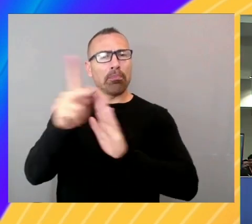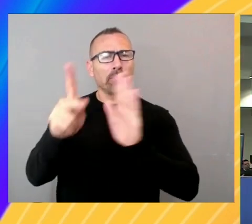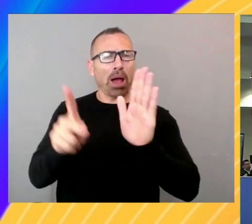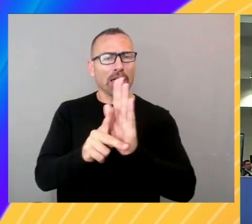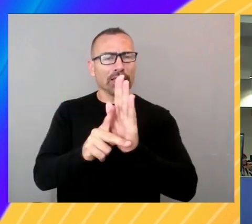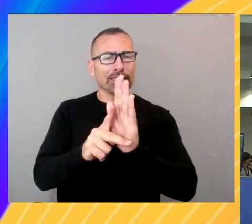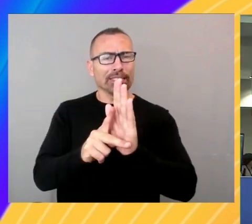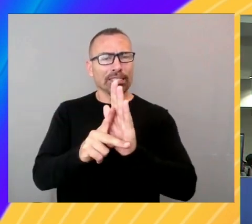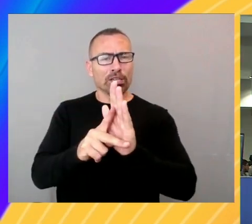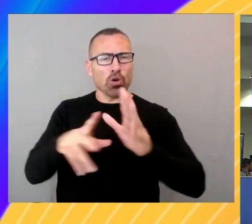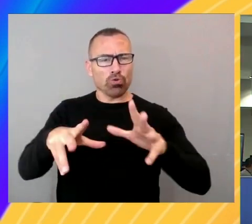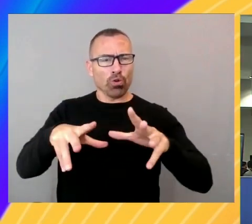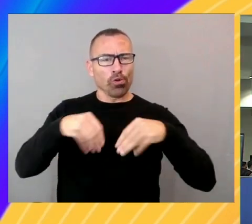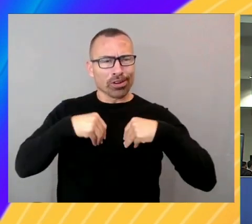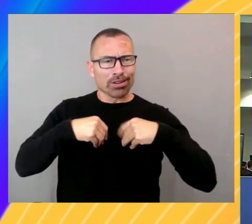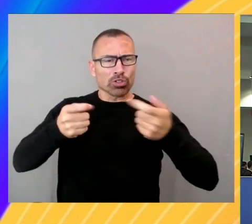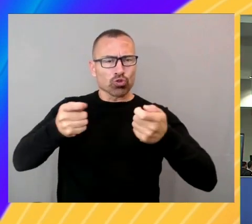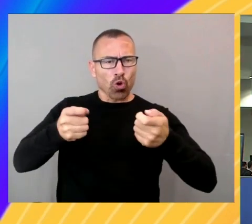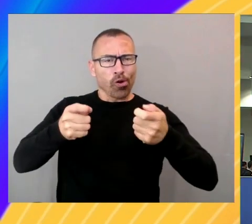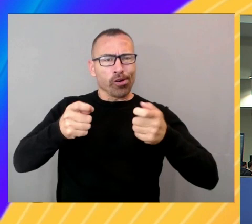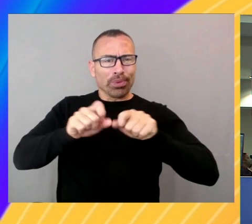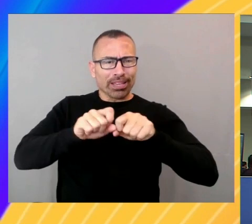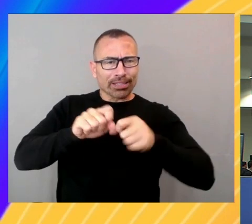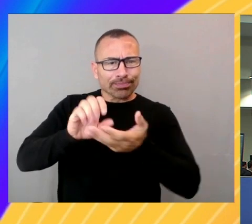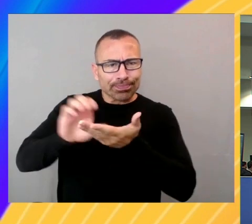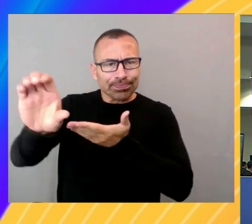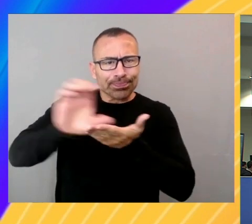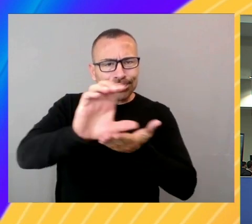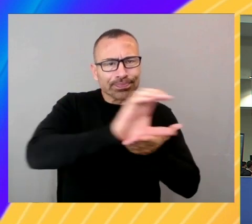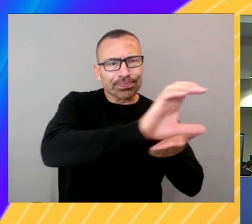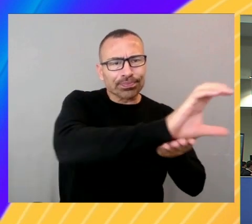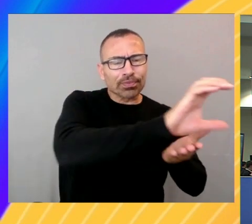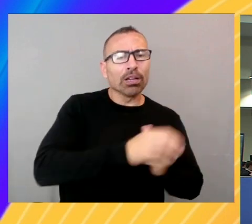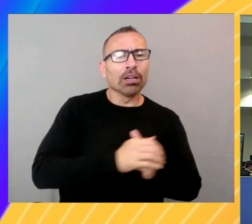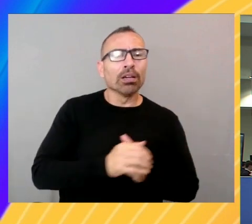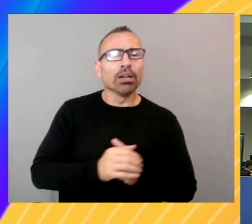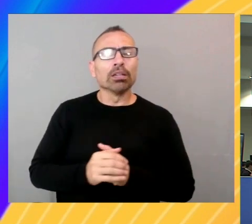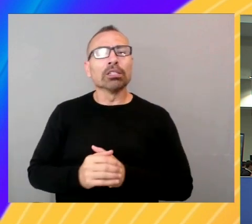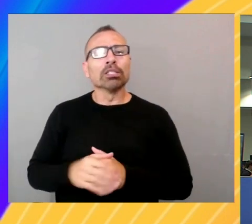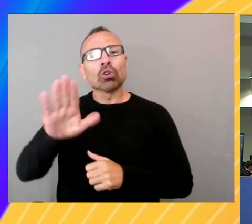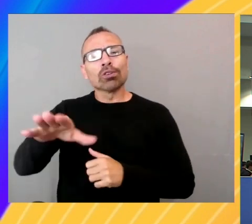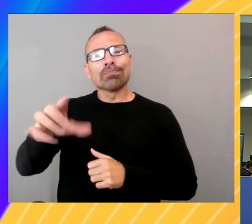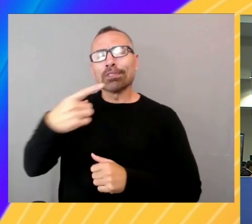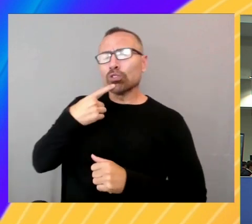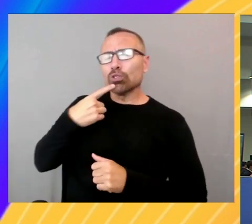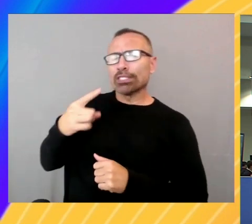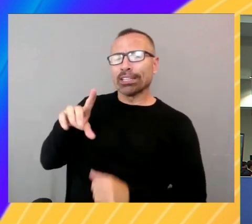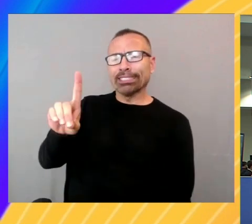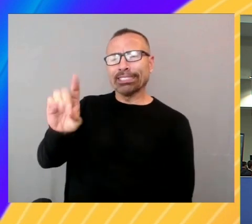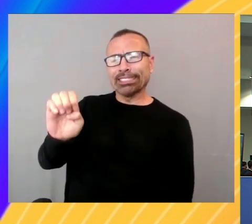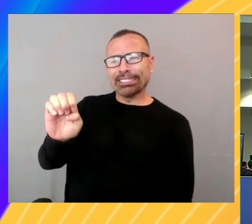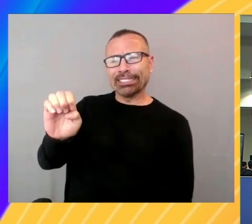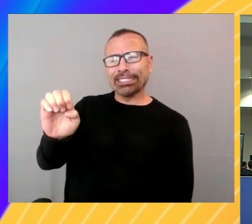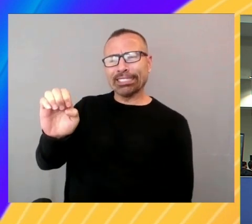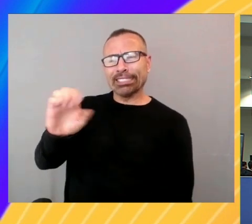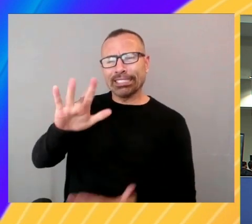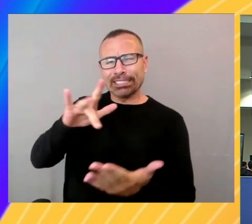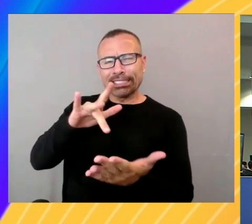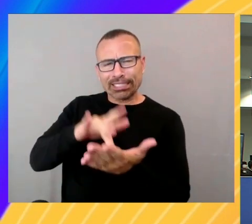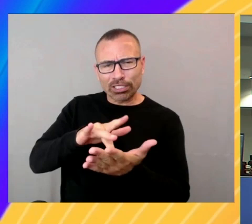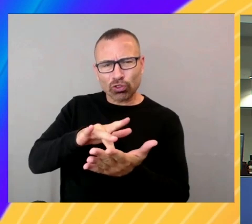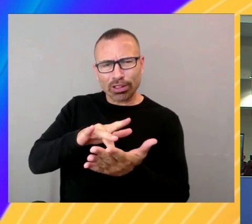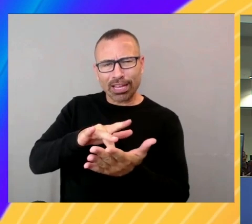we're talking about decentralizing policy management, and how is this going to help our customers ultimately be more